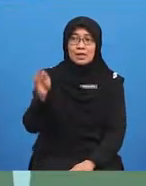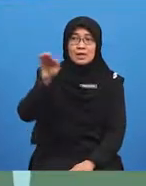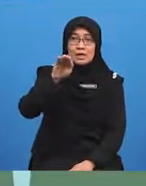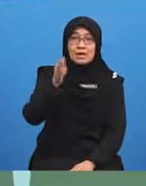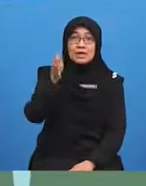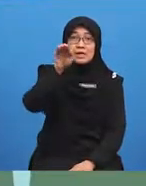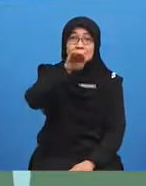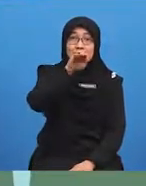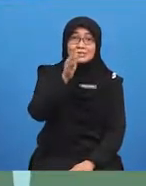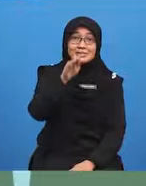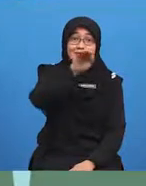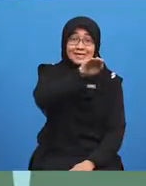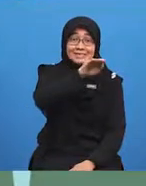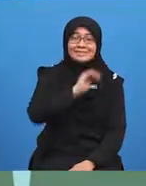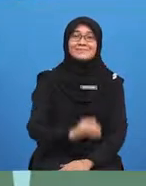Stairs.